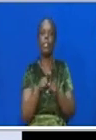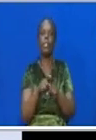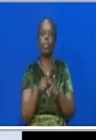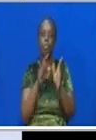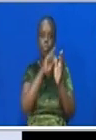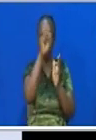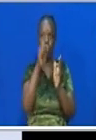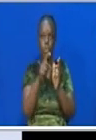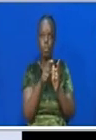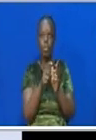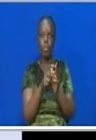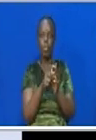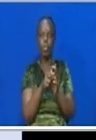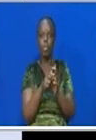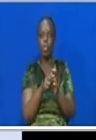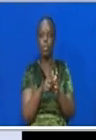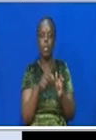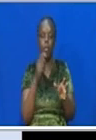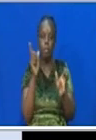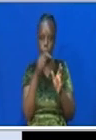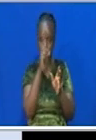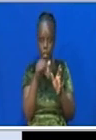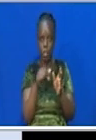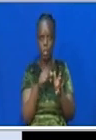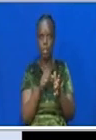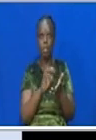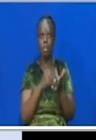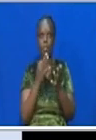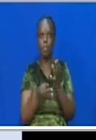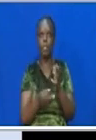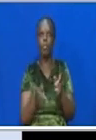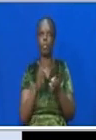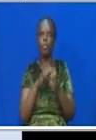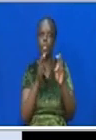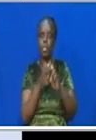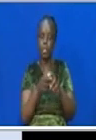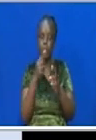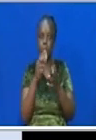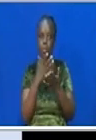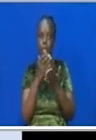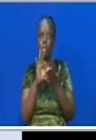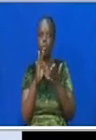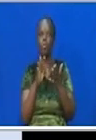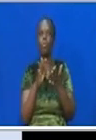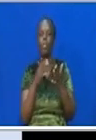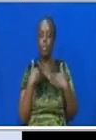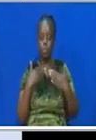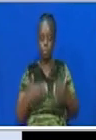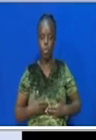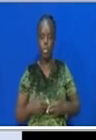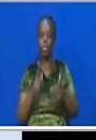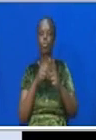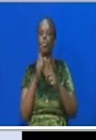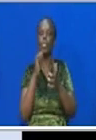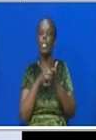mistake which the learner normally do. Failure to relate the part to the function and